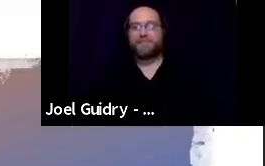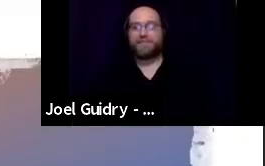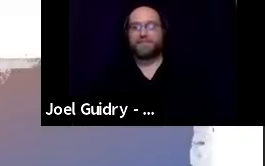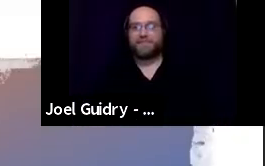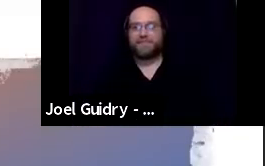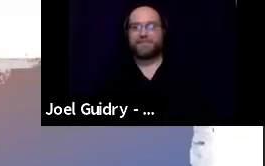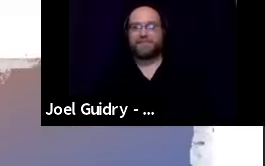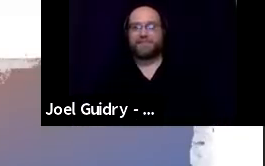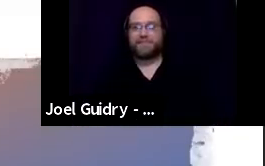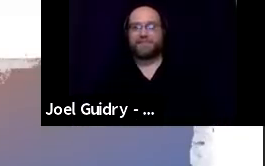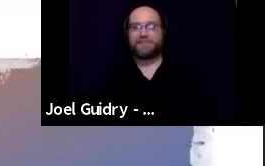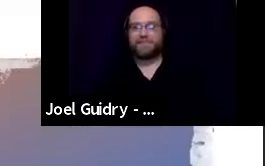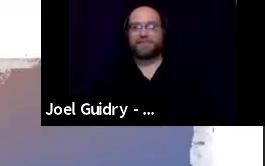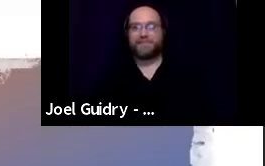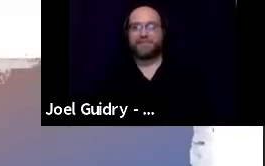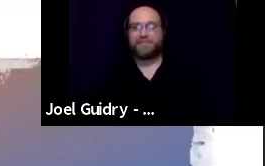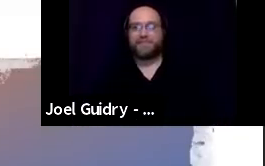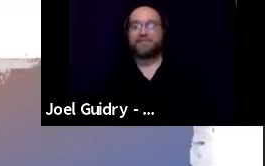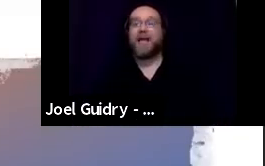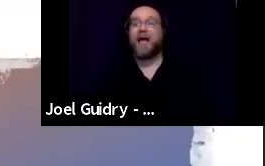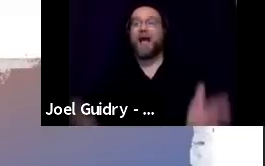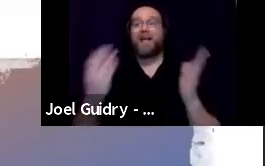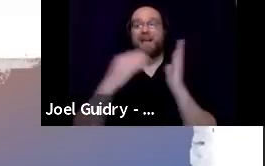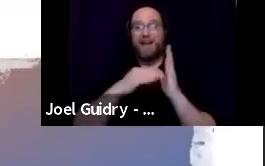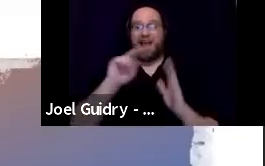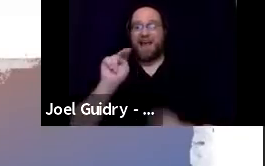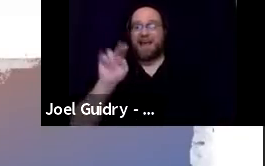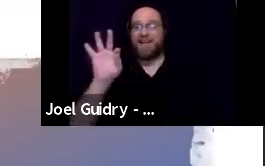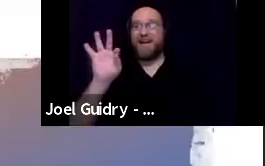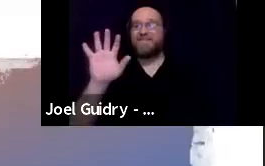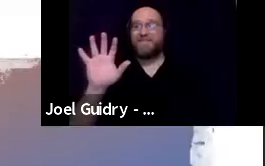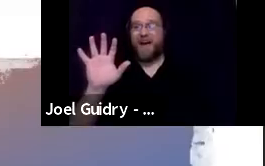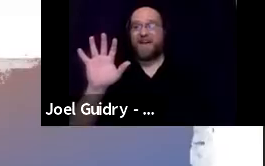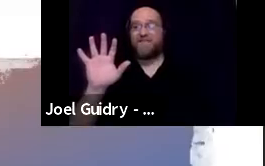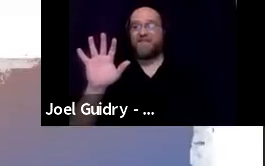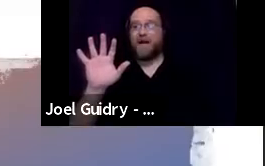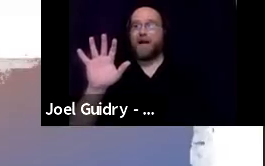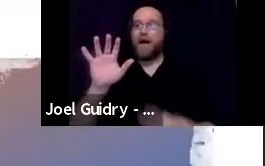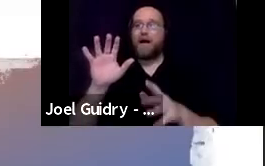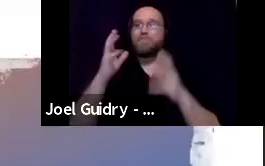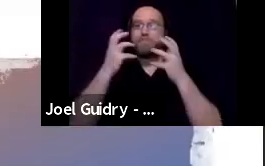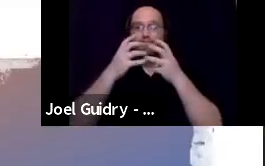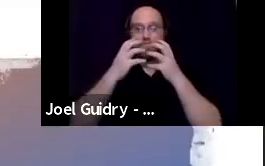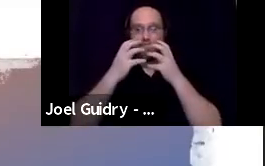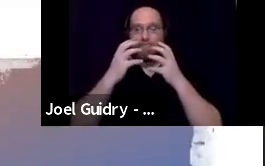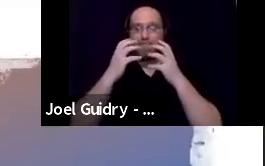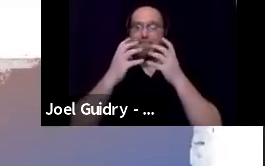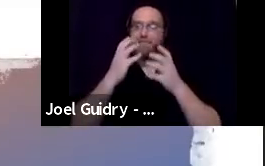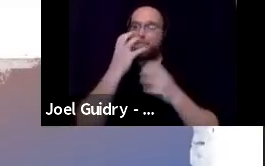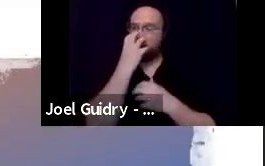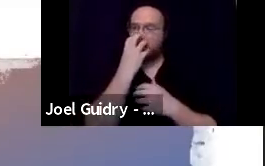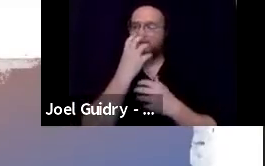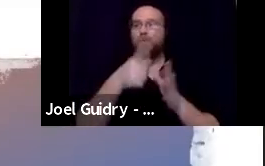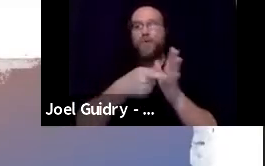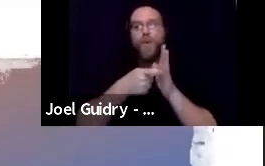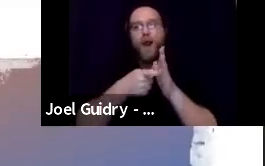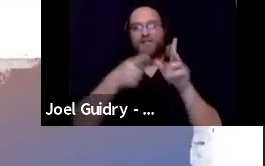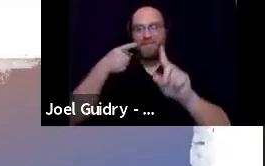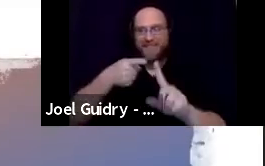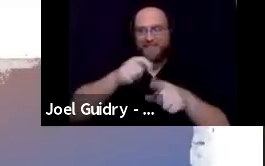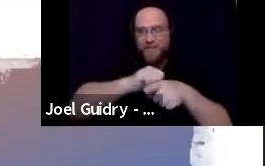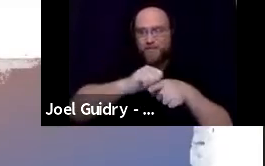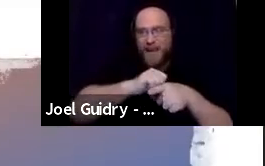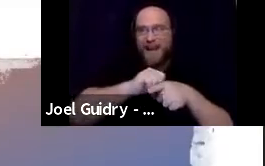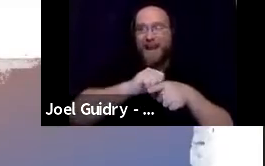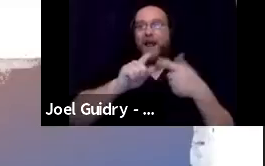And again, the N95 mask requires specific training and fit testing and no